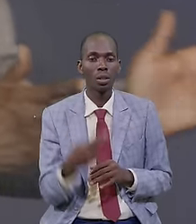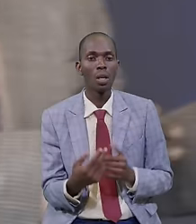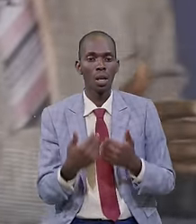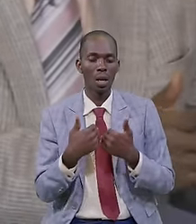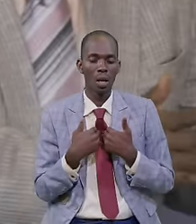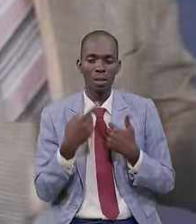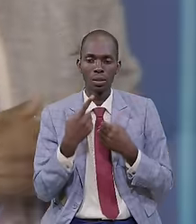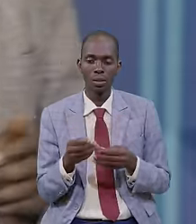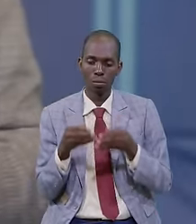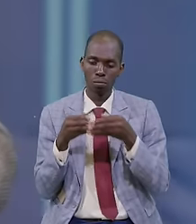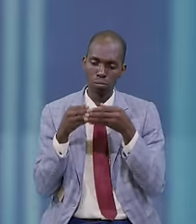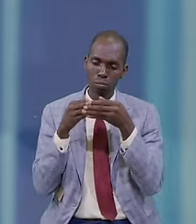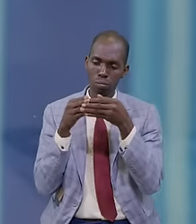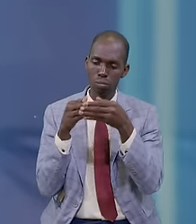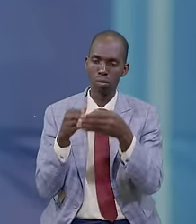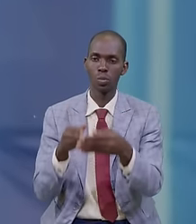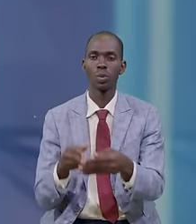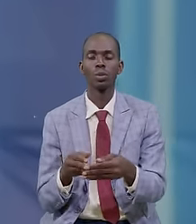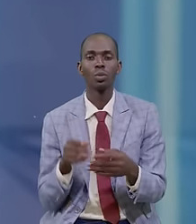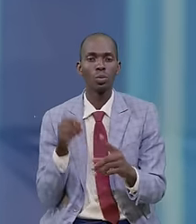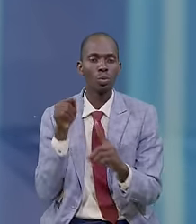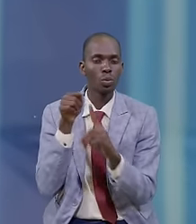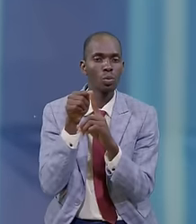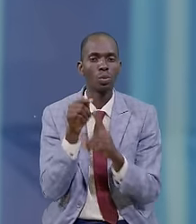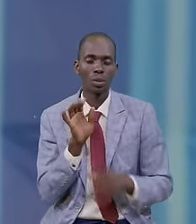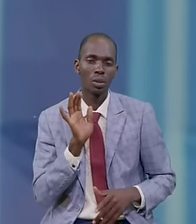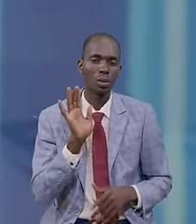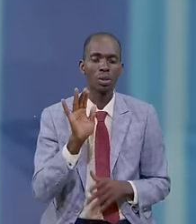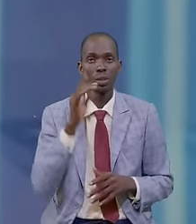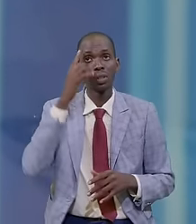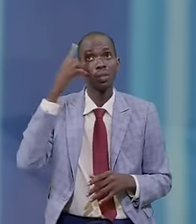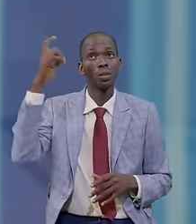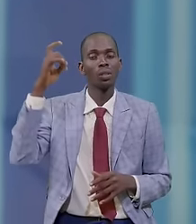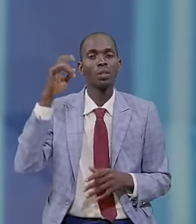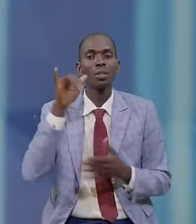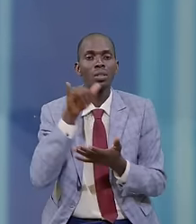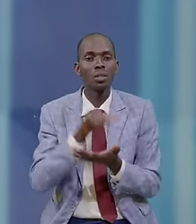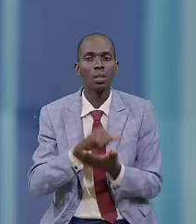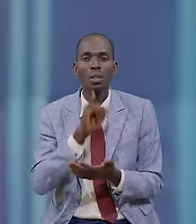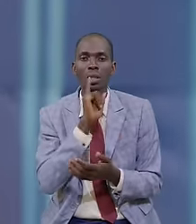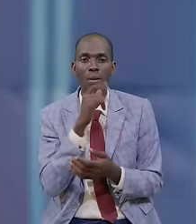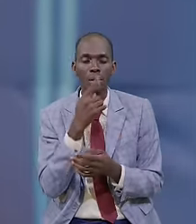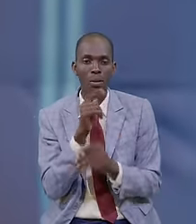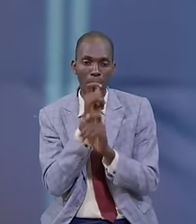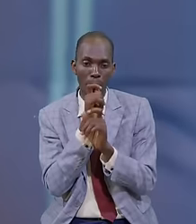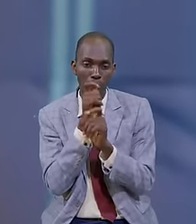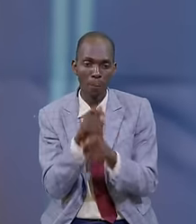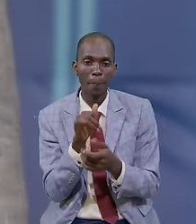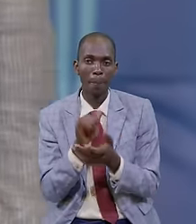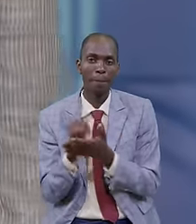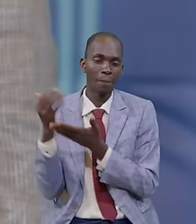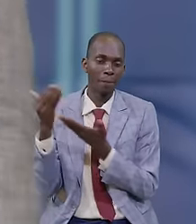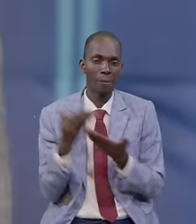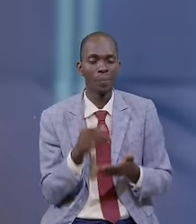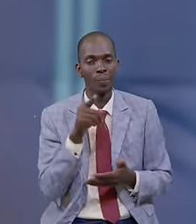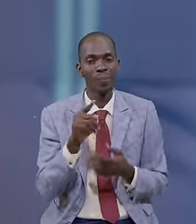leaning towards that, the dream, that is the gift that brought him to the top.